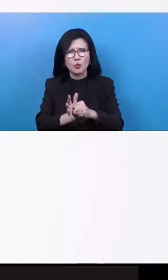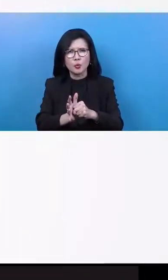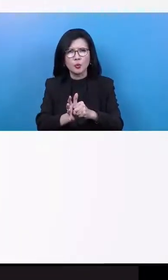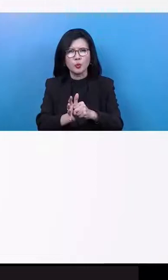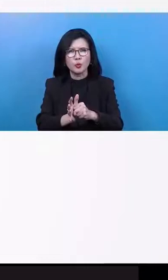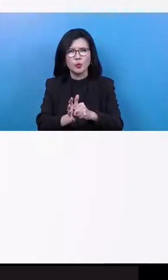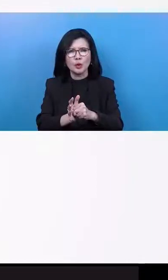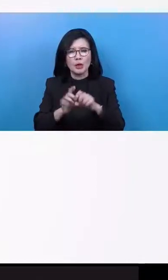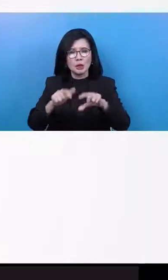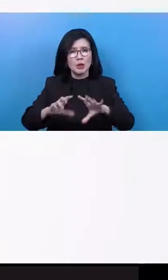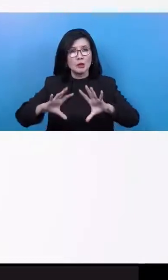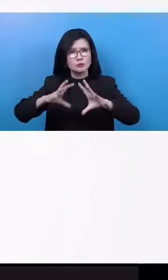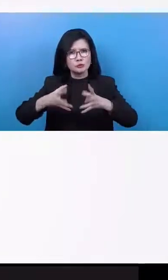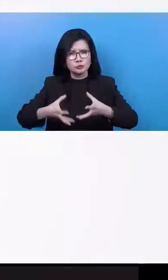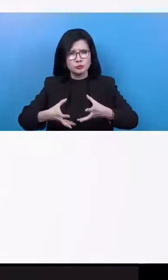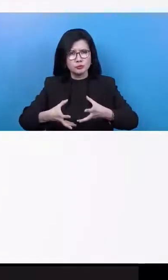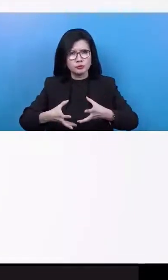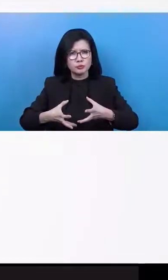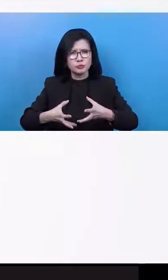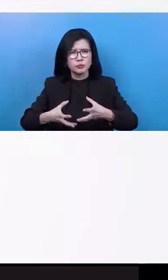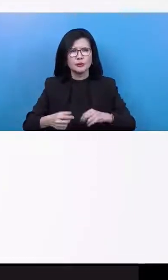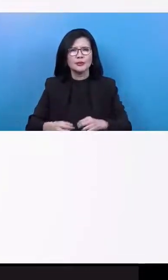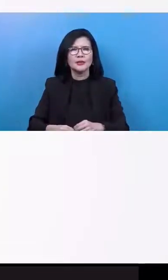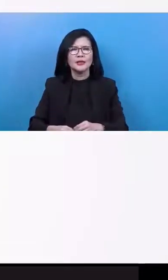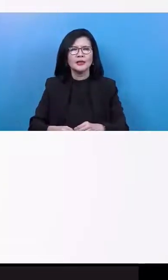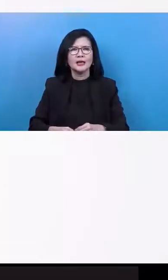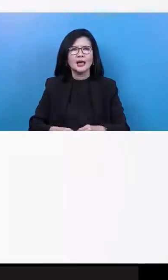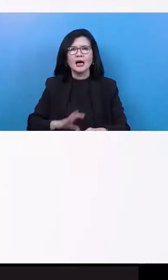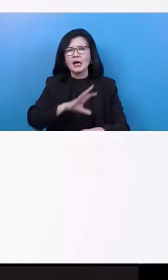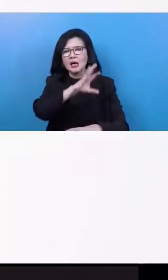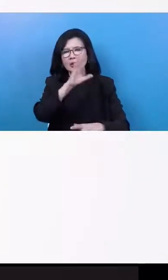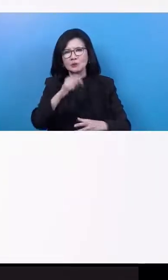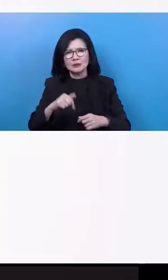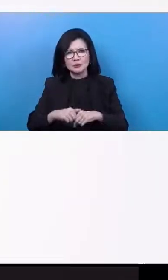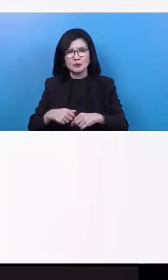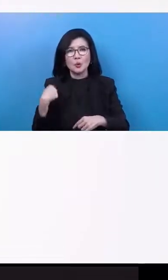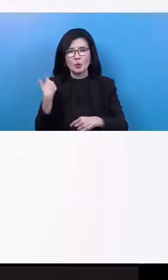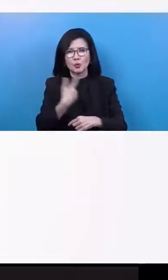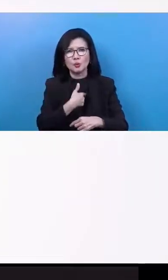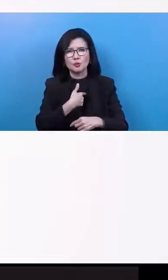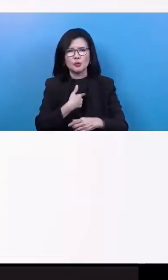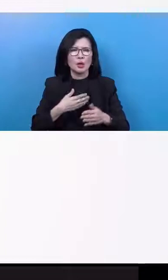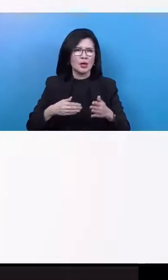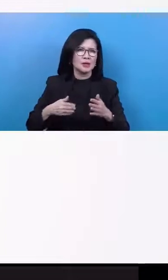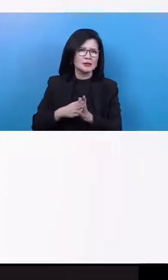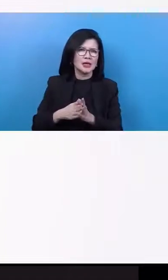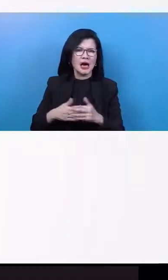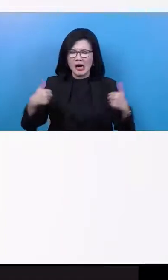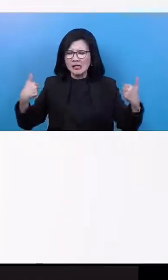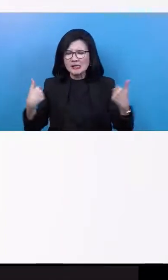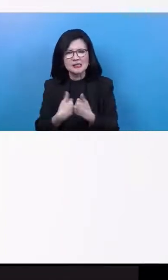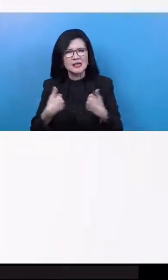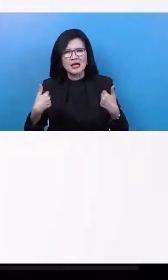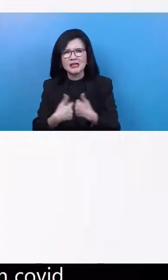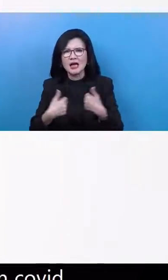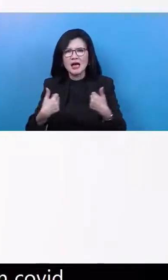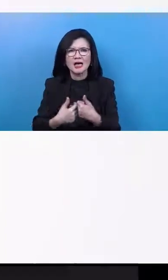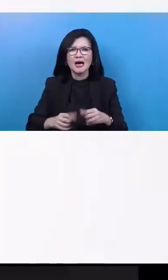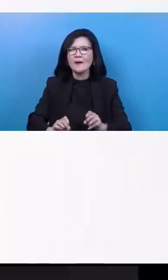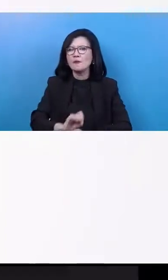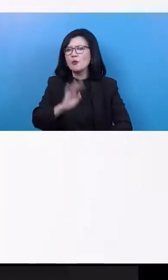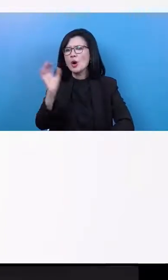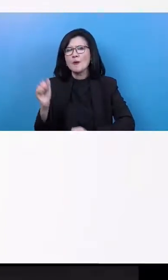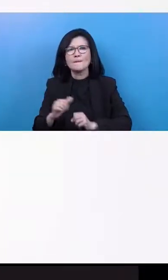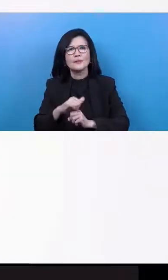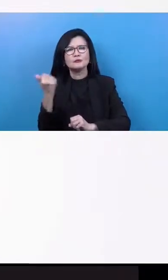some of the challenges in terms of disasters. Some of the parts of Africa were experiencing conflicts,